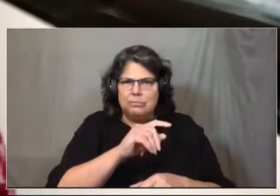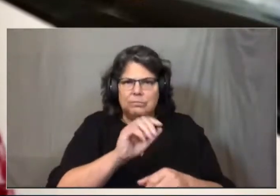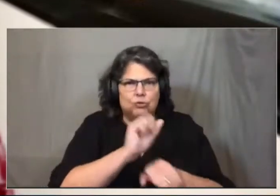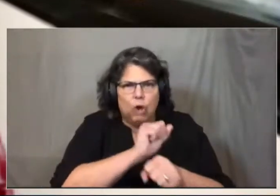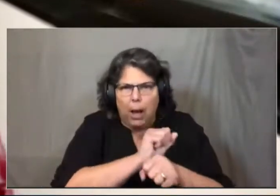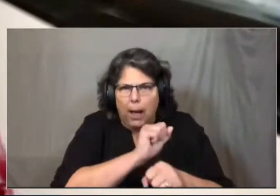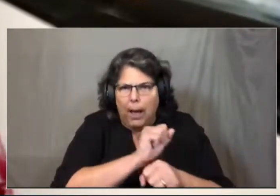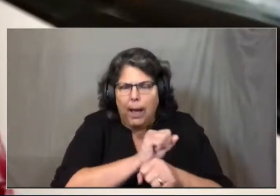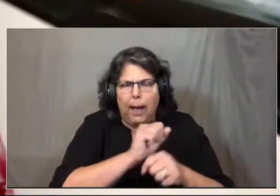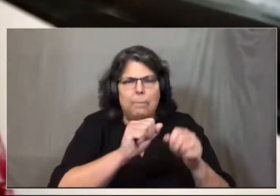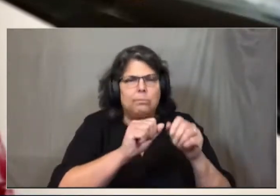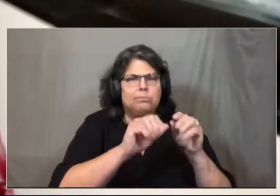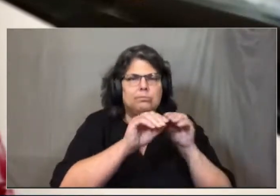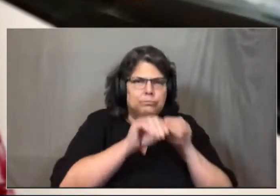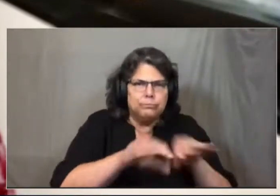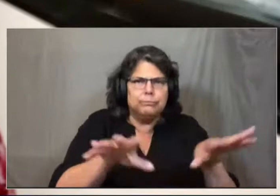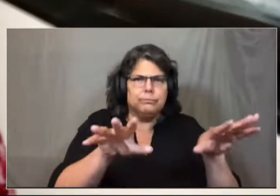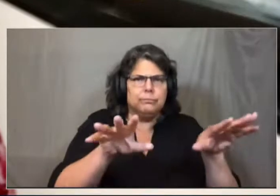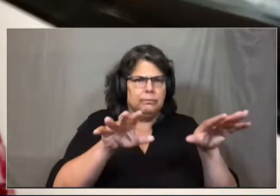outbreak.